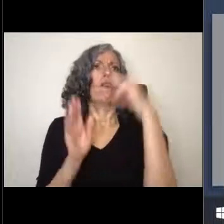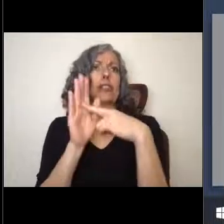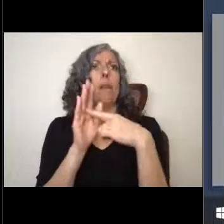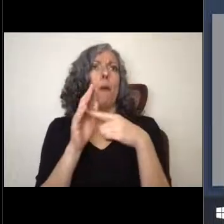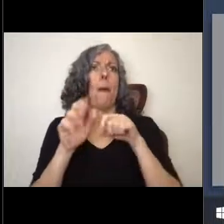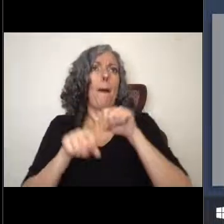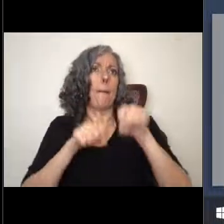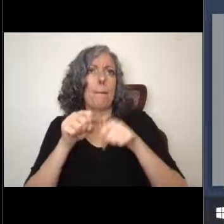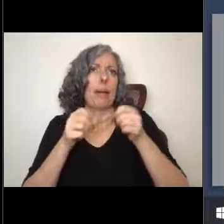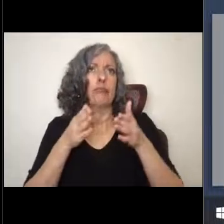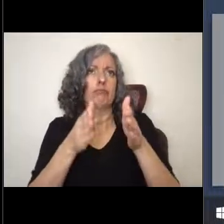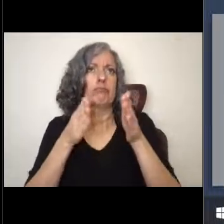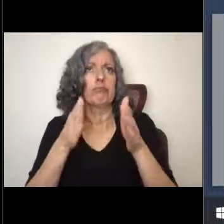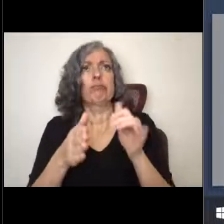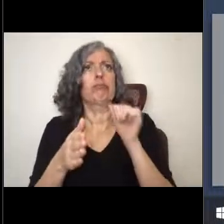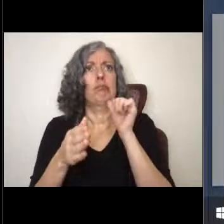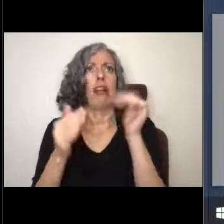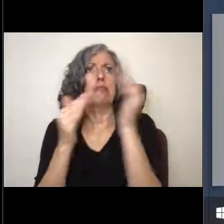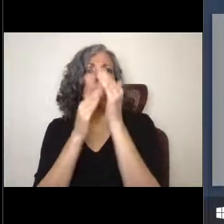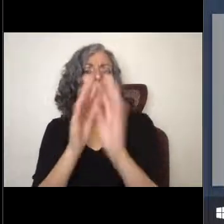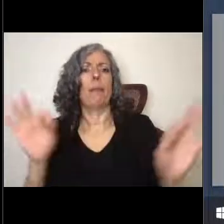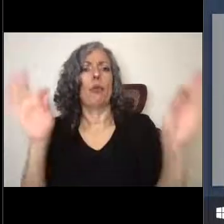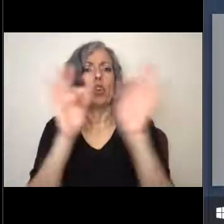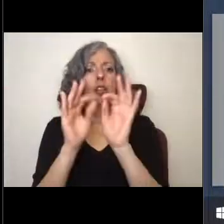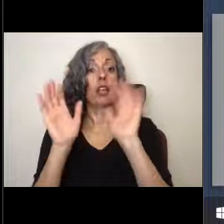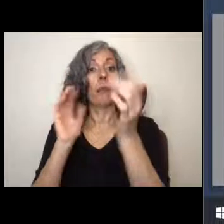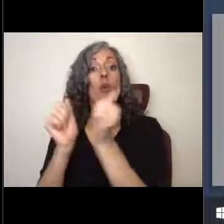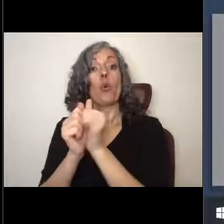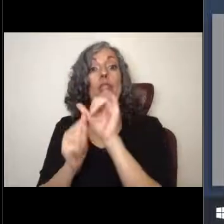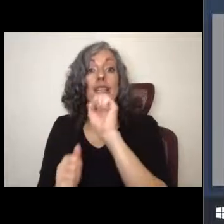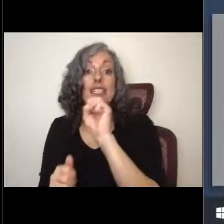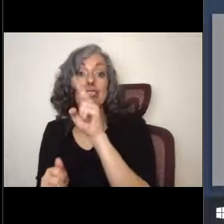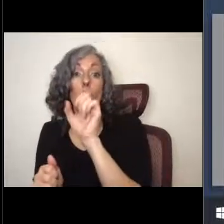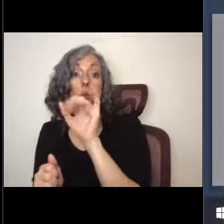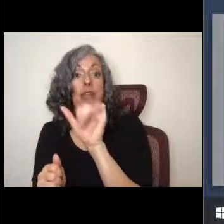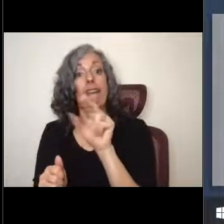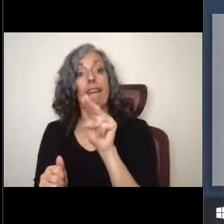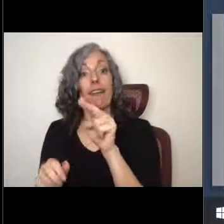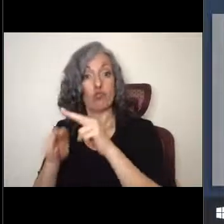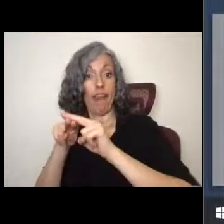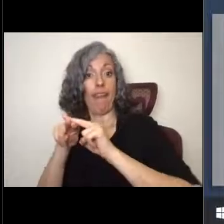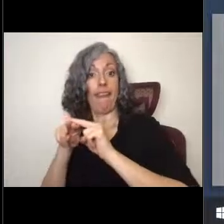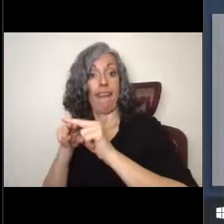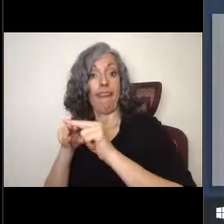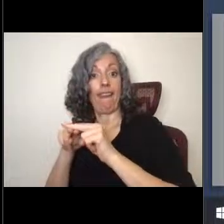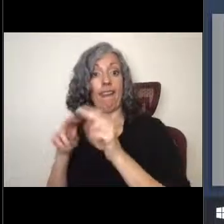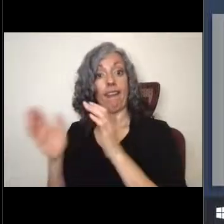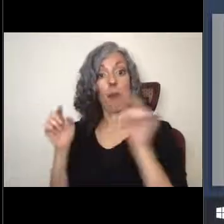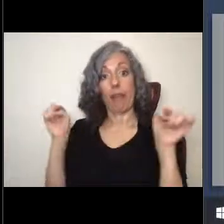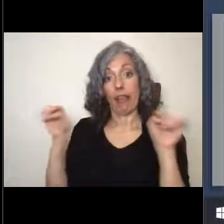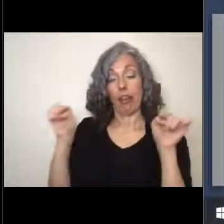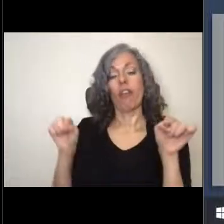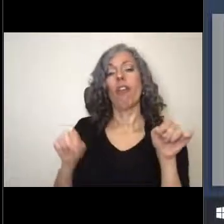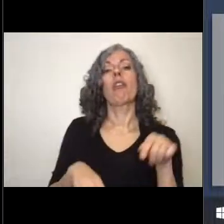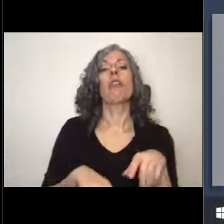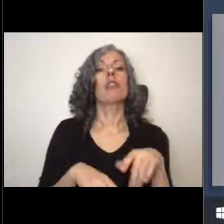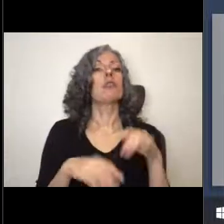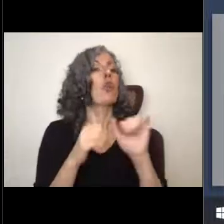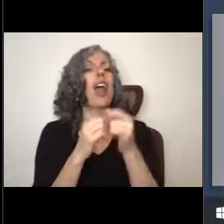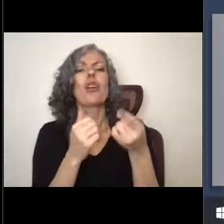not be a high ticket item as compared to a subway, but you might have a lot of users that you've just enabled. So how are